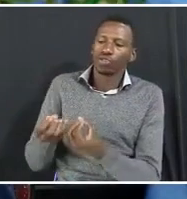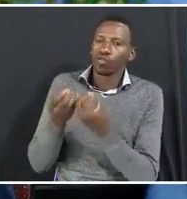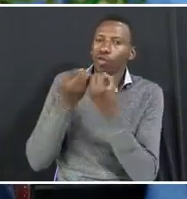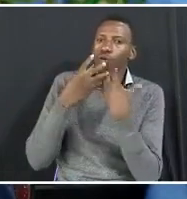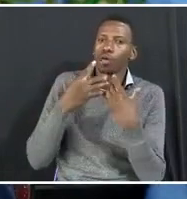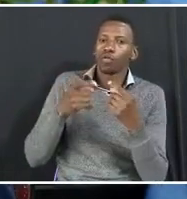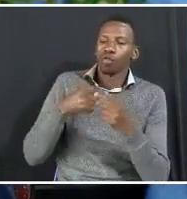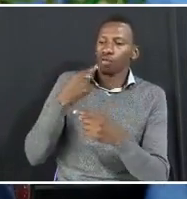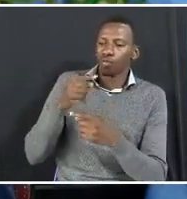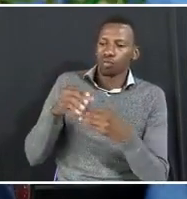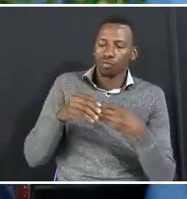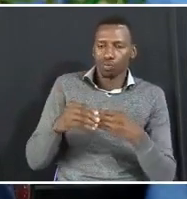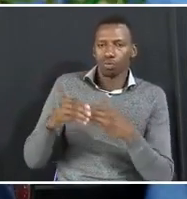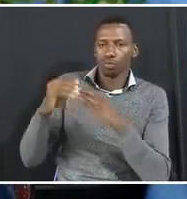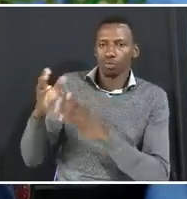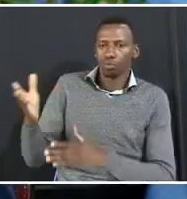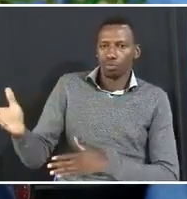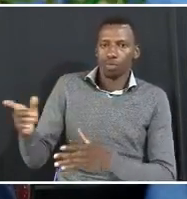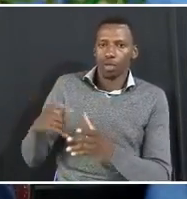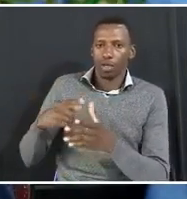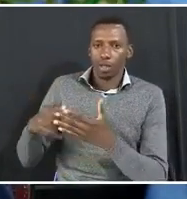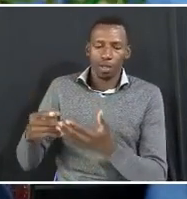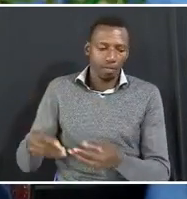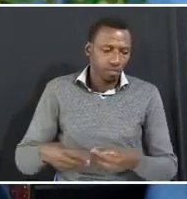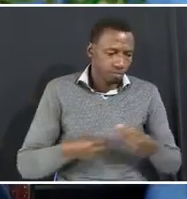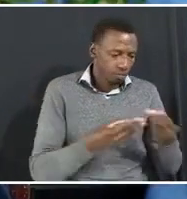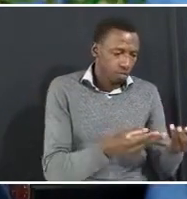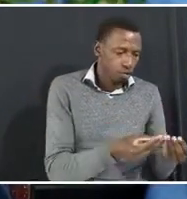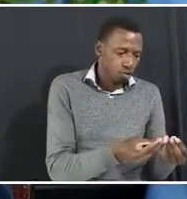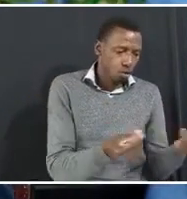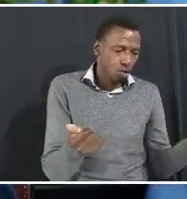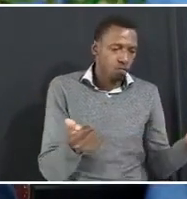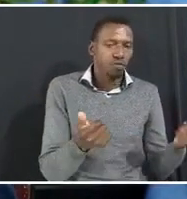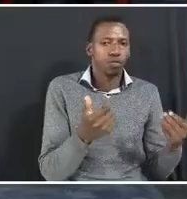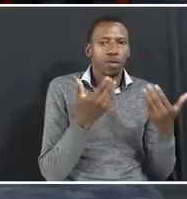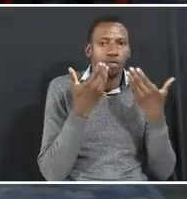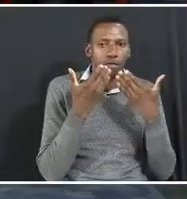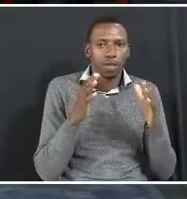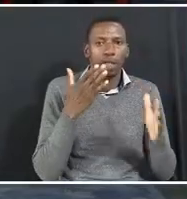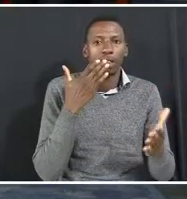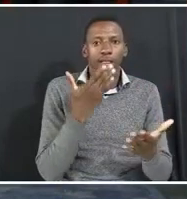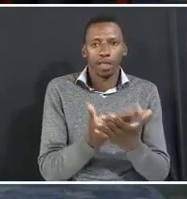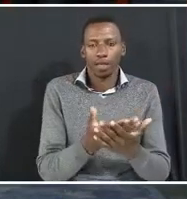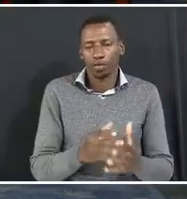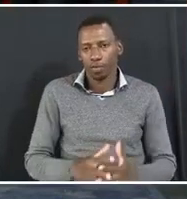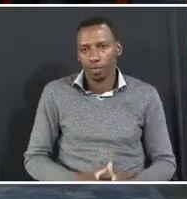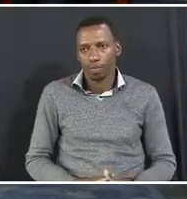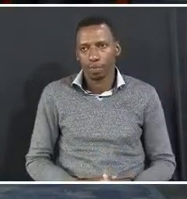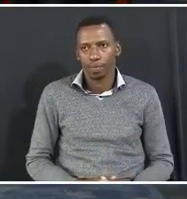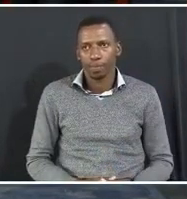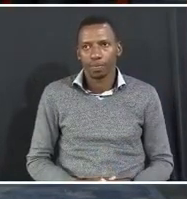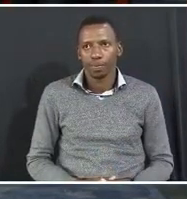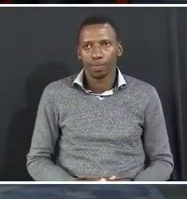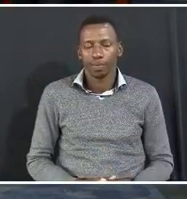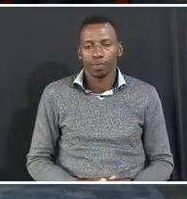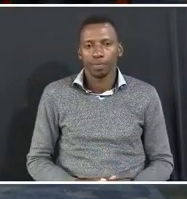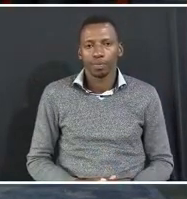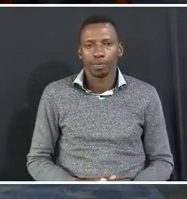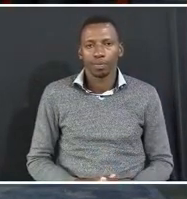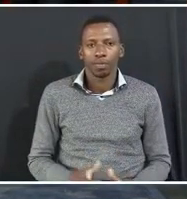prayer cell leader, and from there we take it up and attend to those issues. Thank you. Okay, thank you so much. I know very